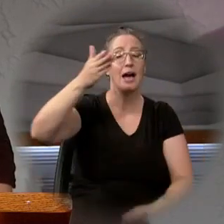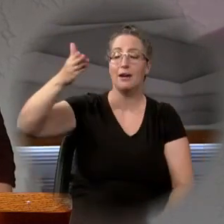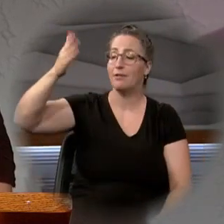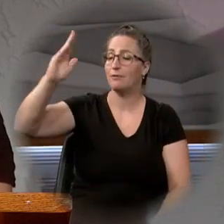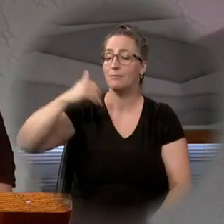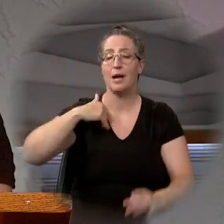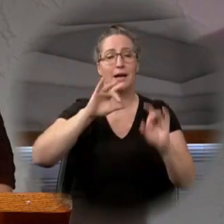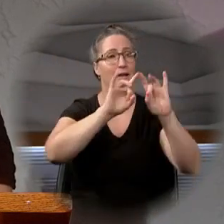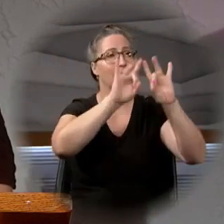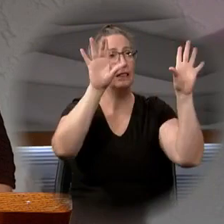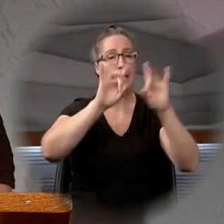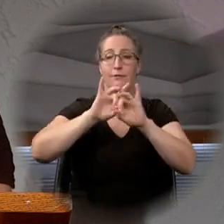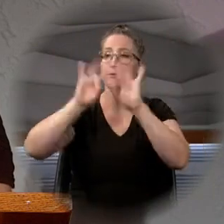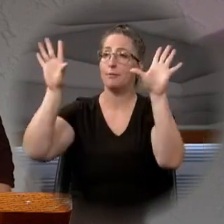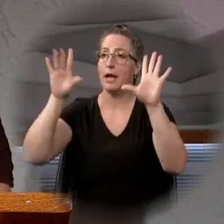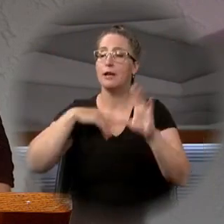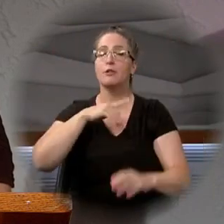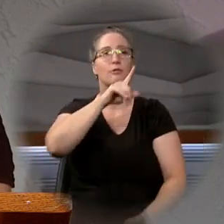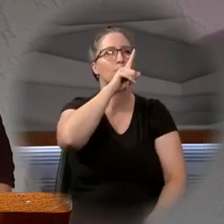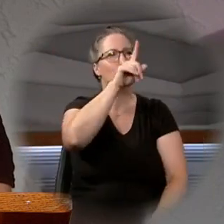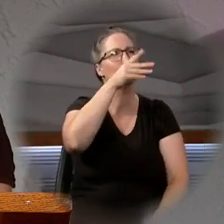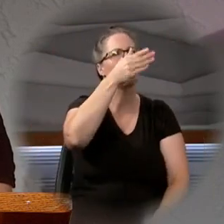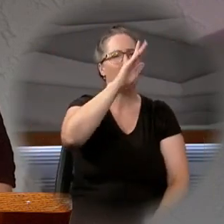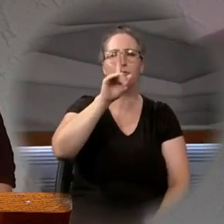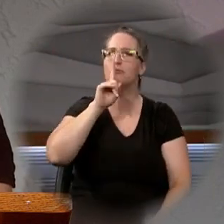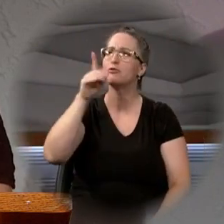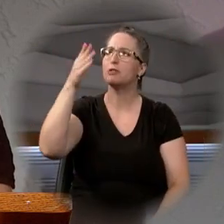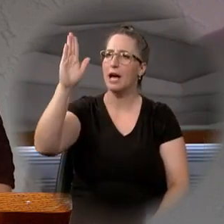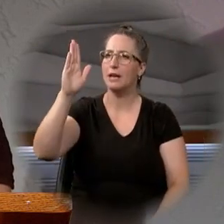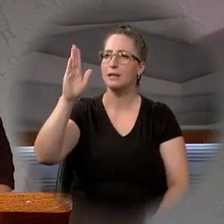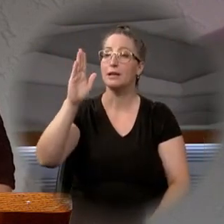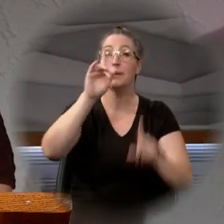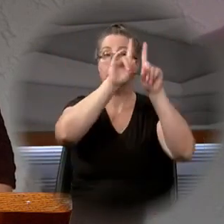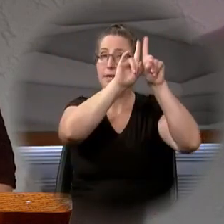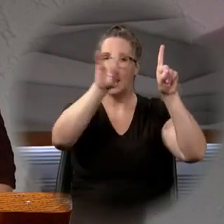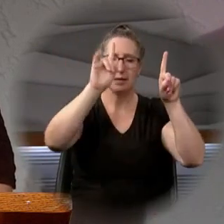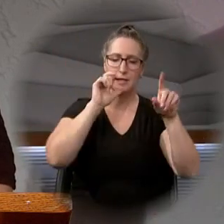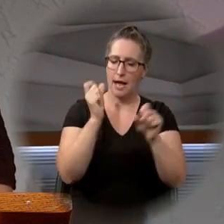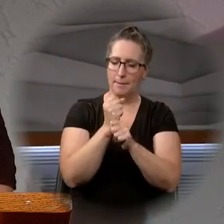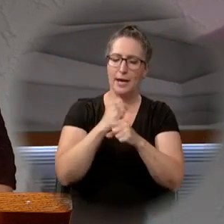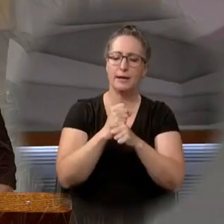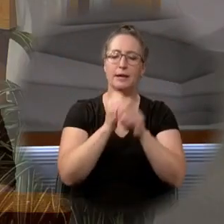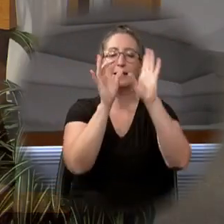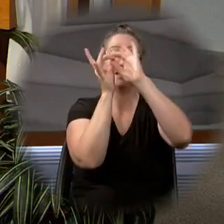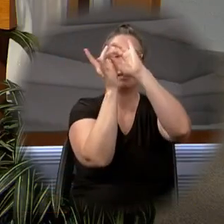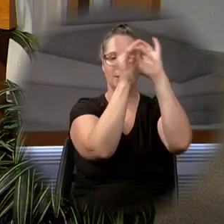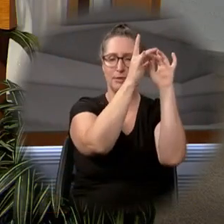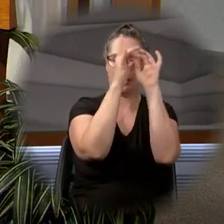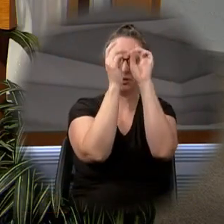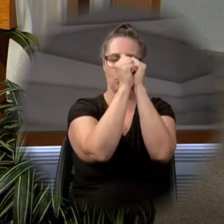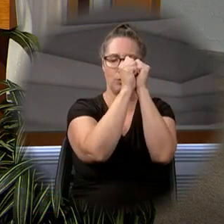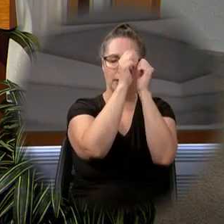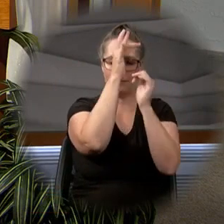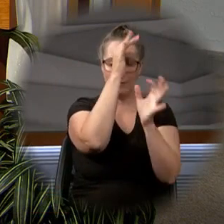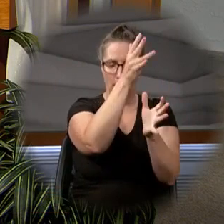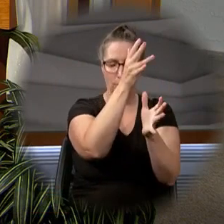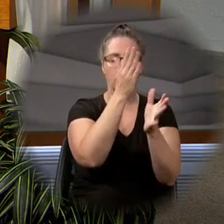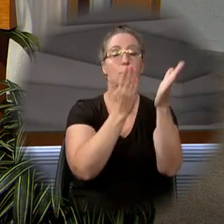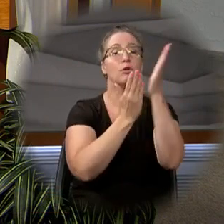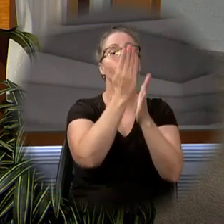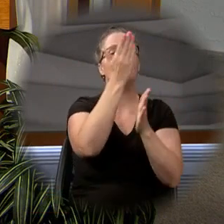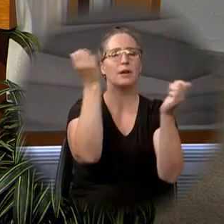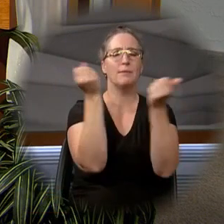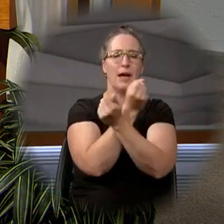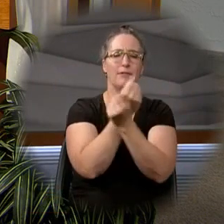ages, God from God, light from light, true God from true God, begotten, not made, consubstantial with the